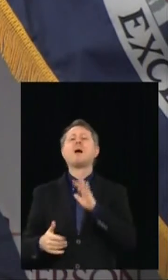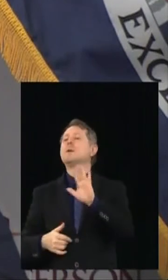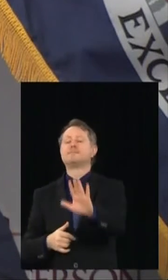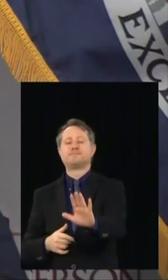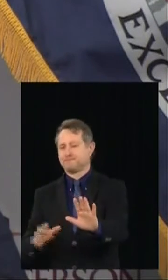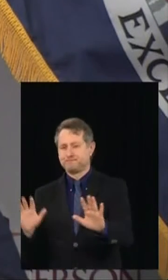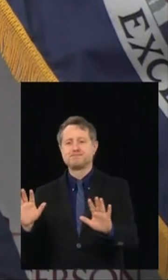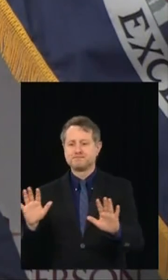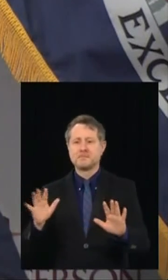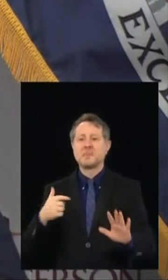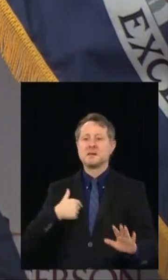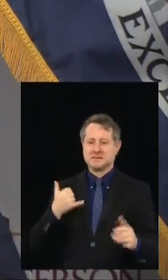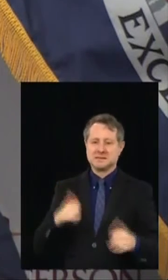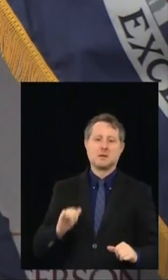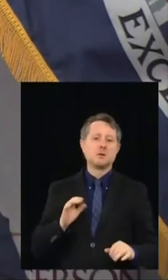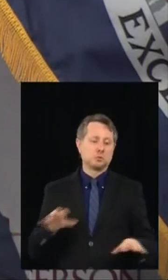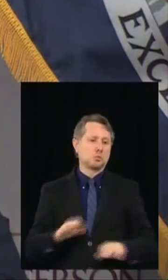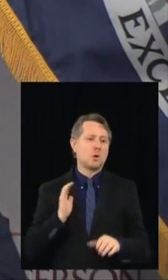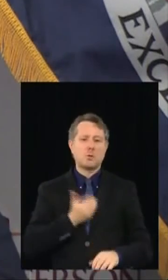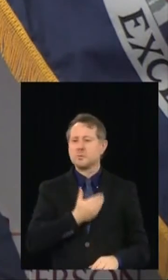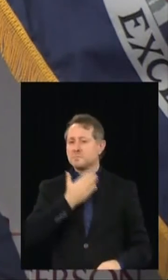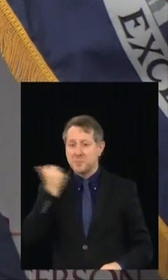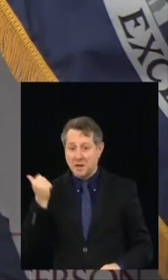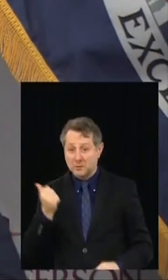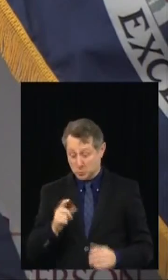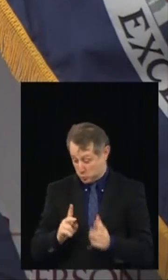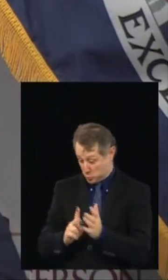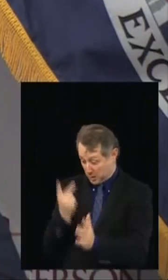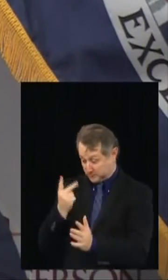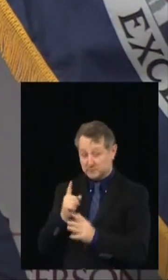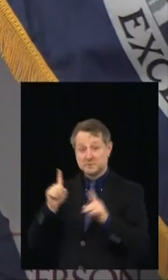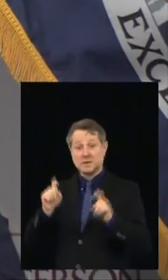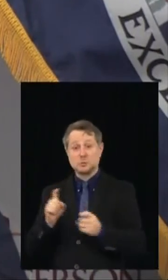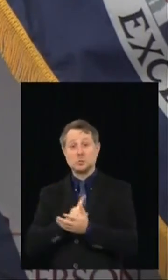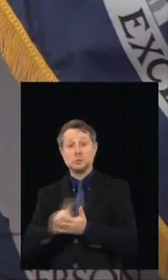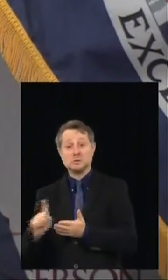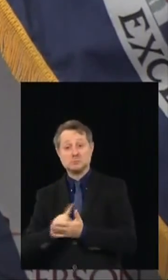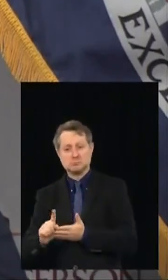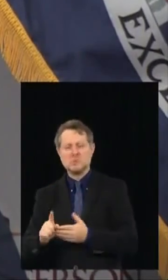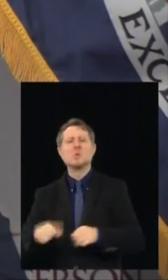do, and testing twice a week, I know we can do, and I